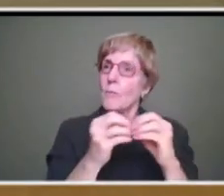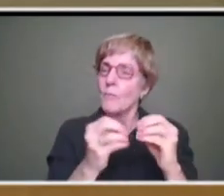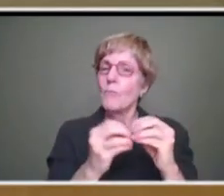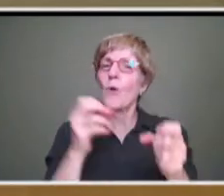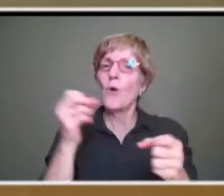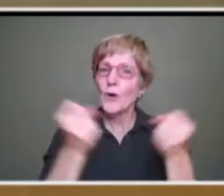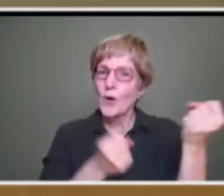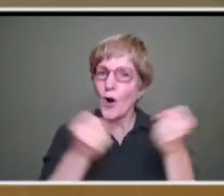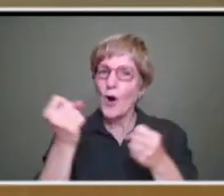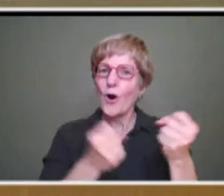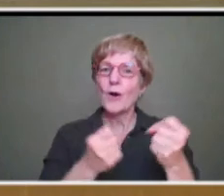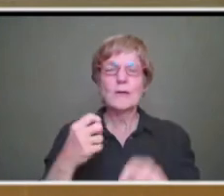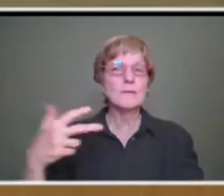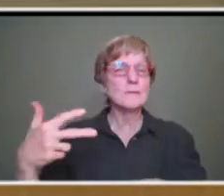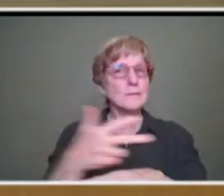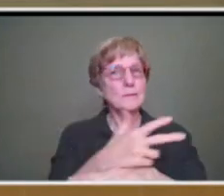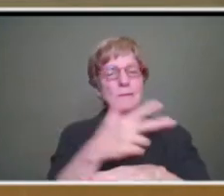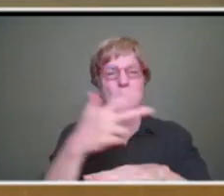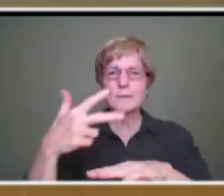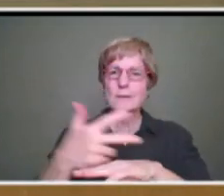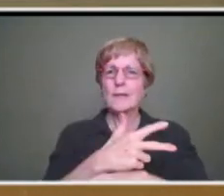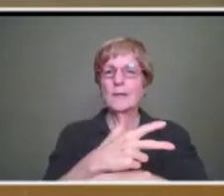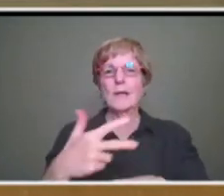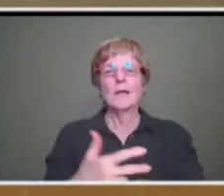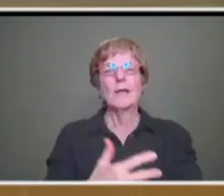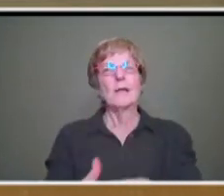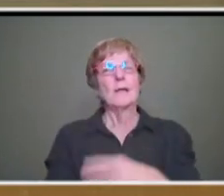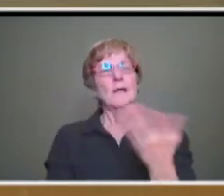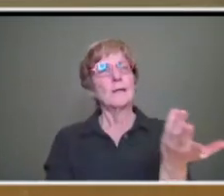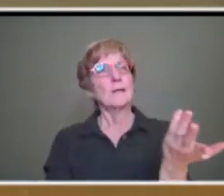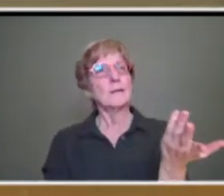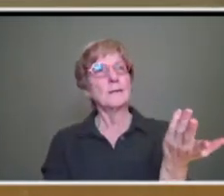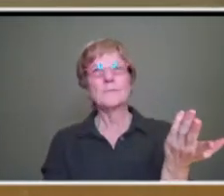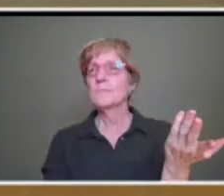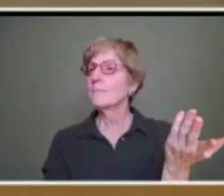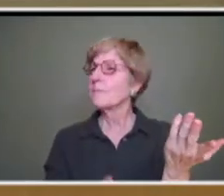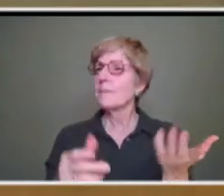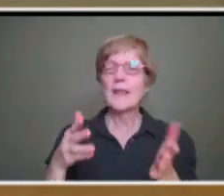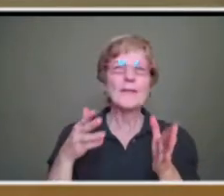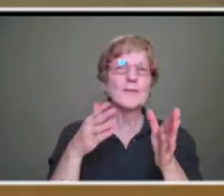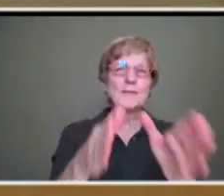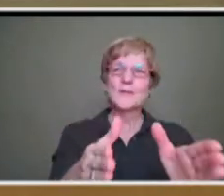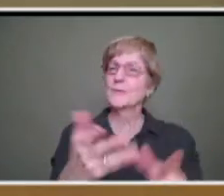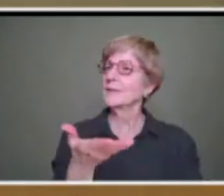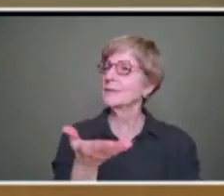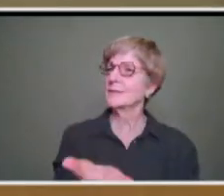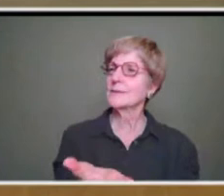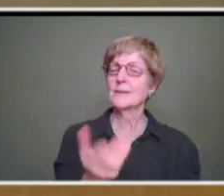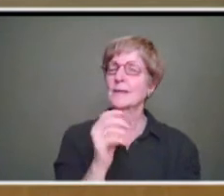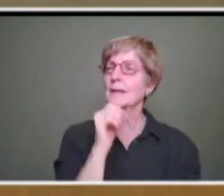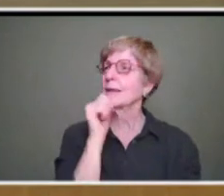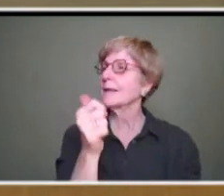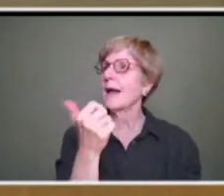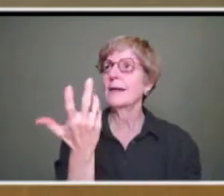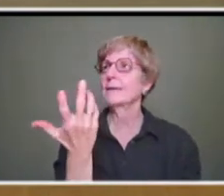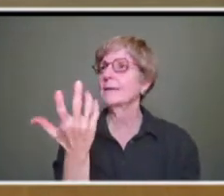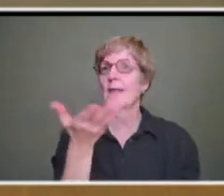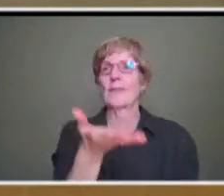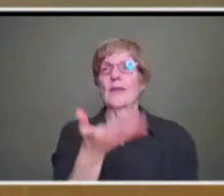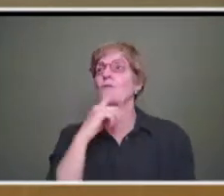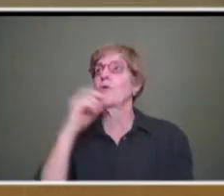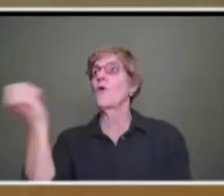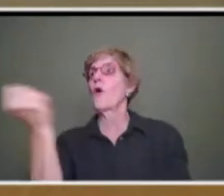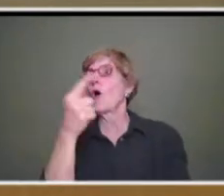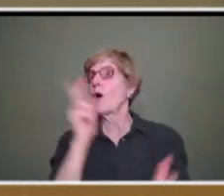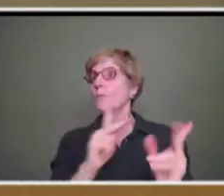and so I just don't know that you know the infrastructure is in place for all of the units not just theirs but the